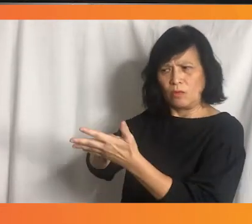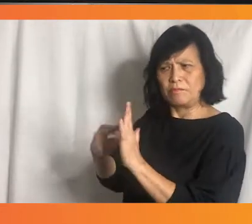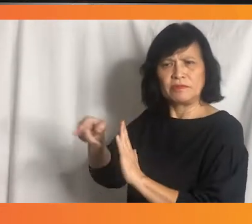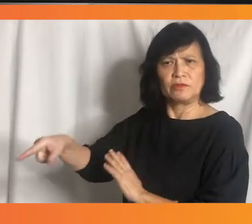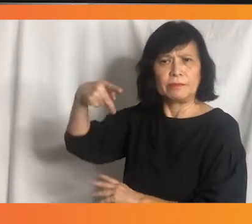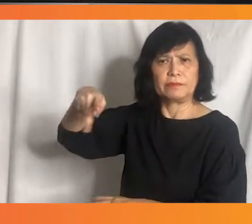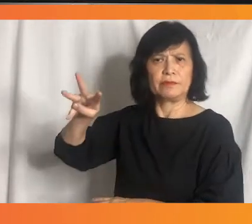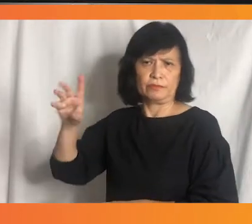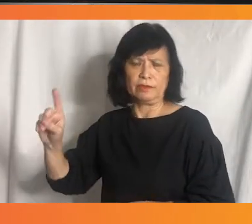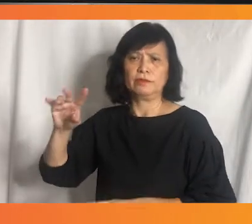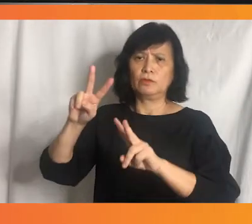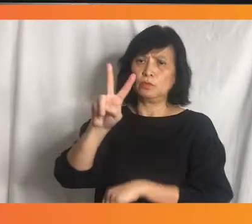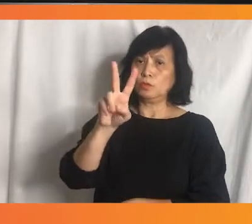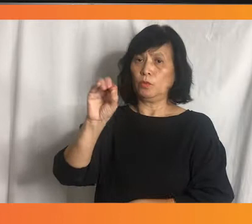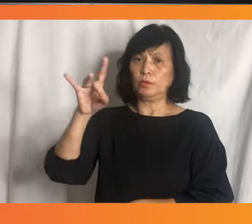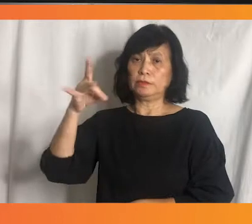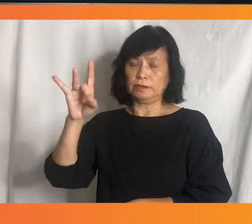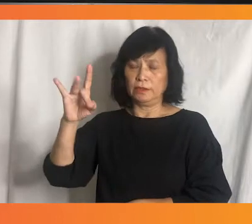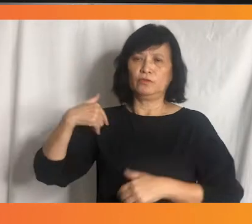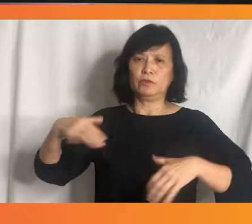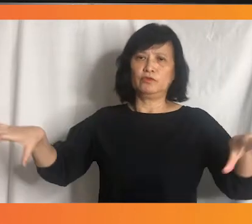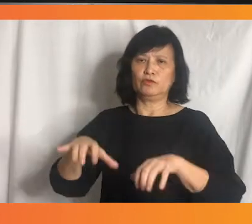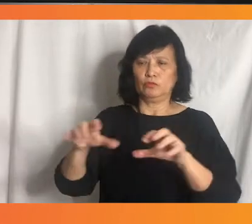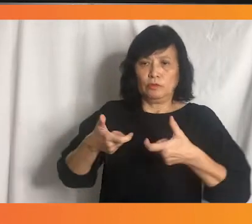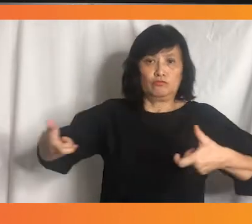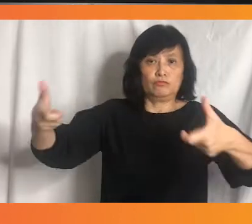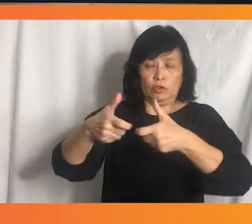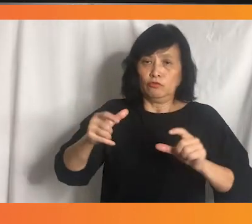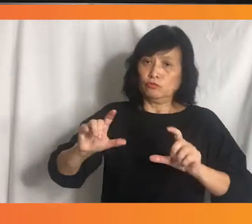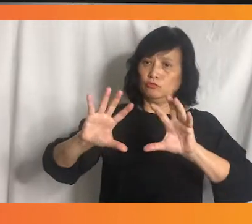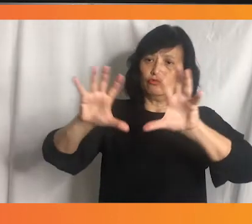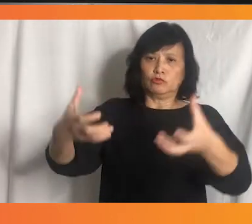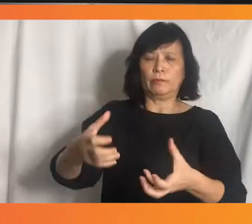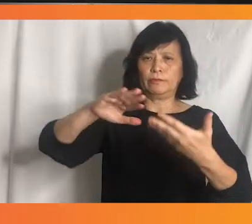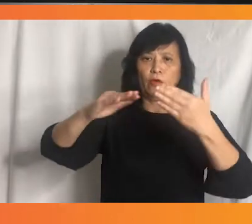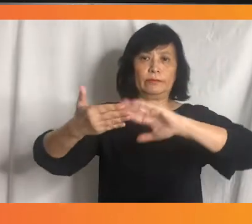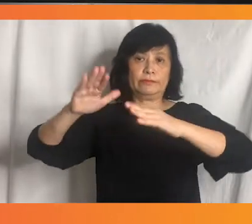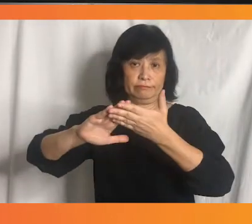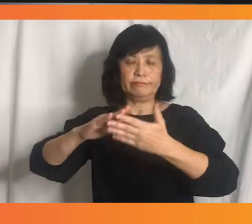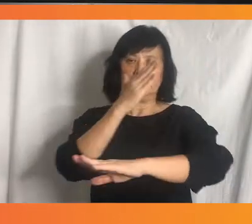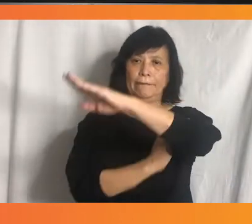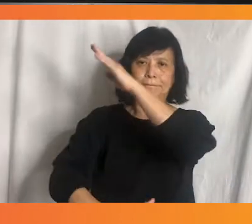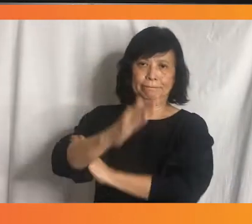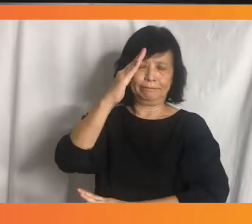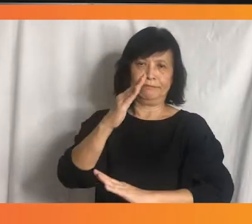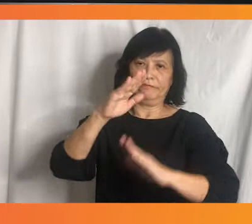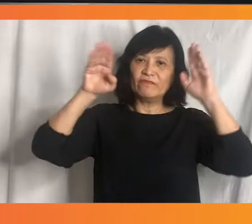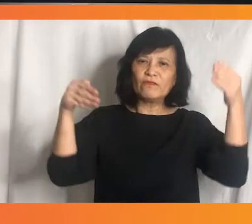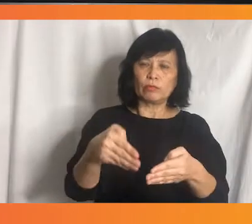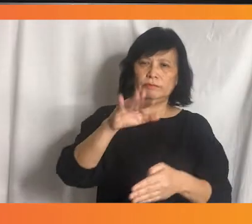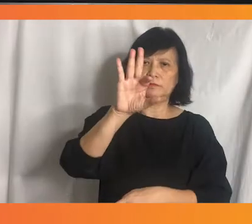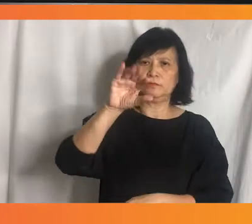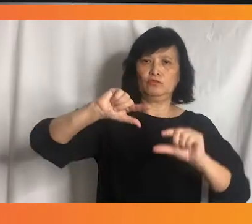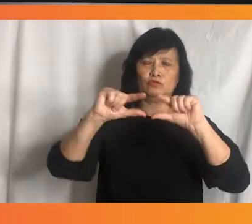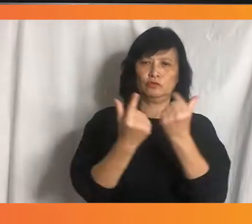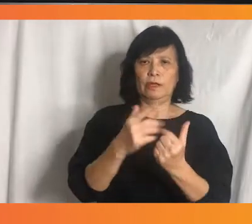In 2018, we did a focus group in Tock Rehab Centre with a group of community-dwelling amputees, and what we learned, which